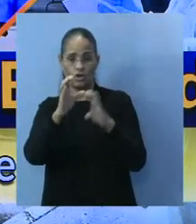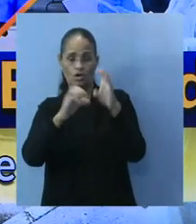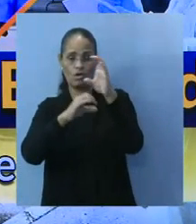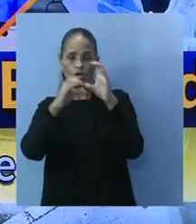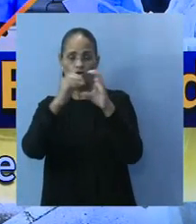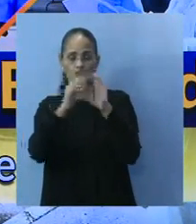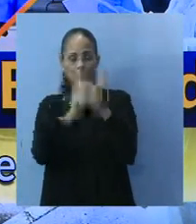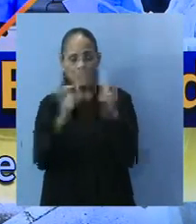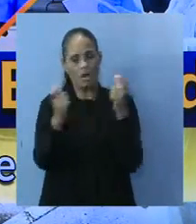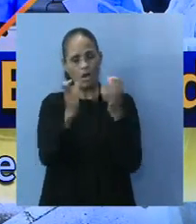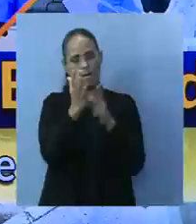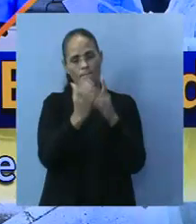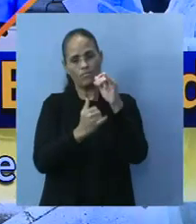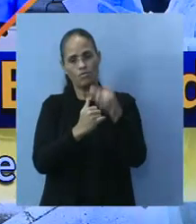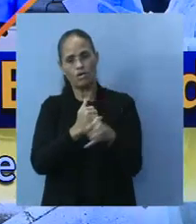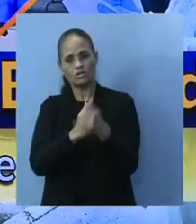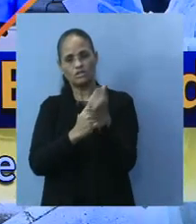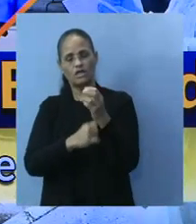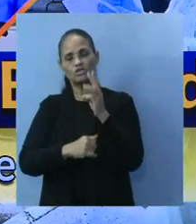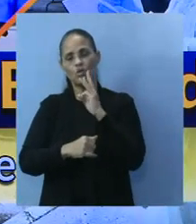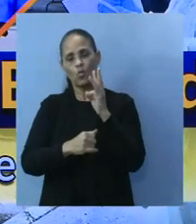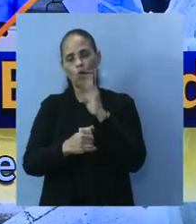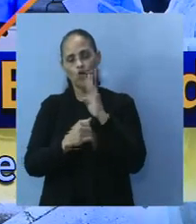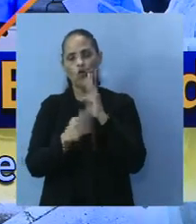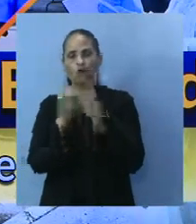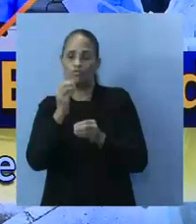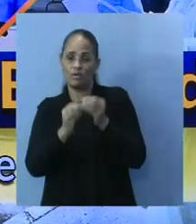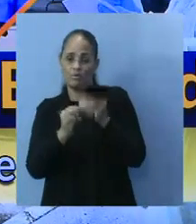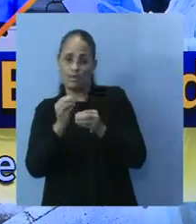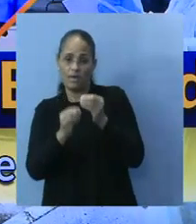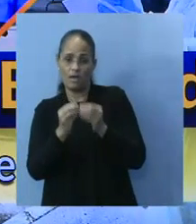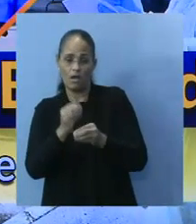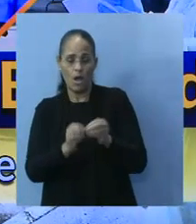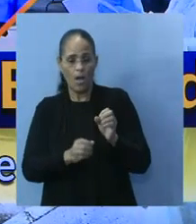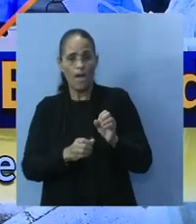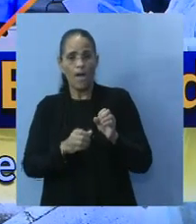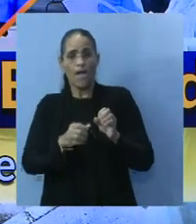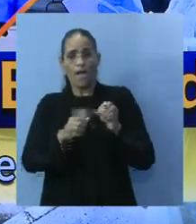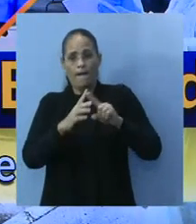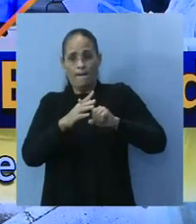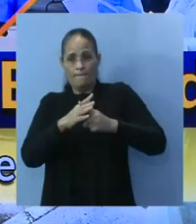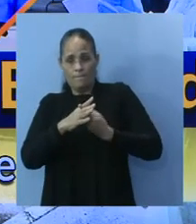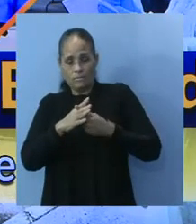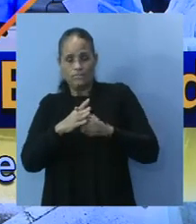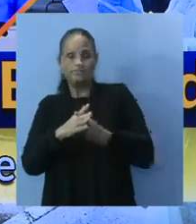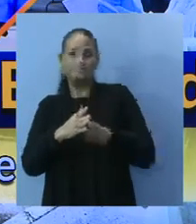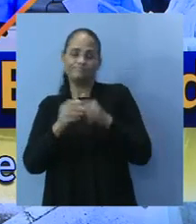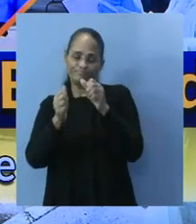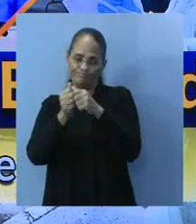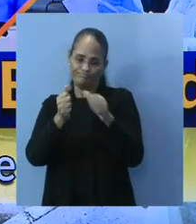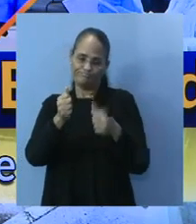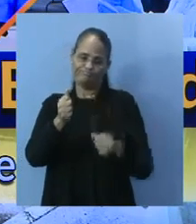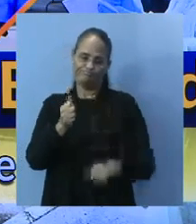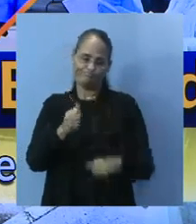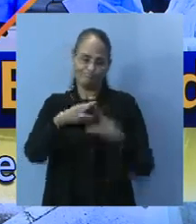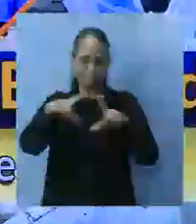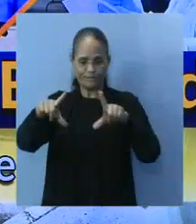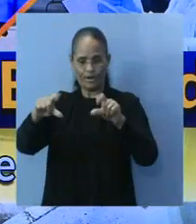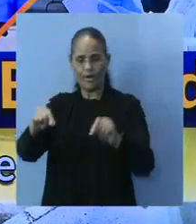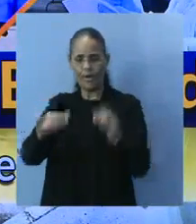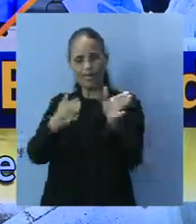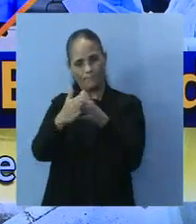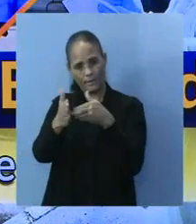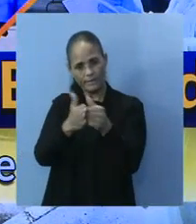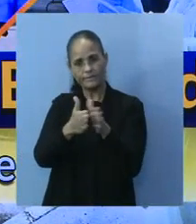large projects to water heater repair, plumbers, AC installation, dock maintenance, tiling installers,